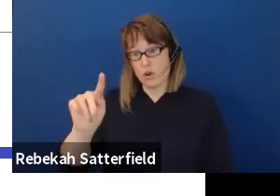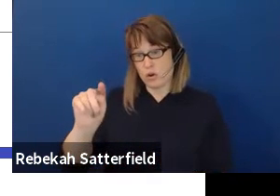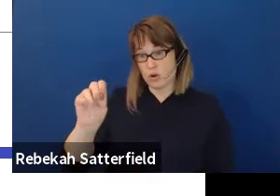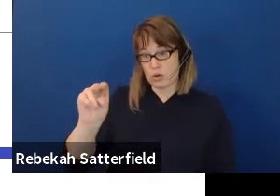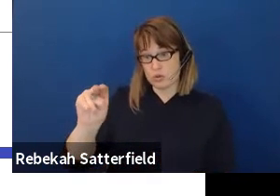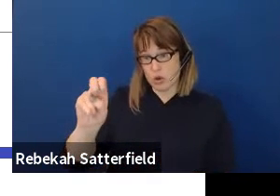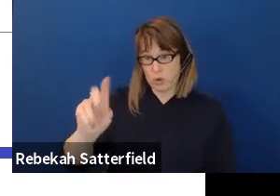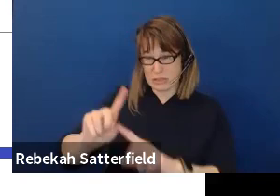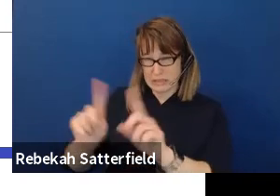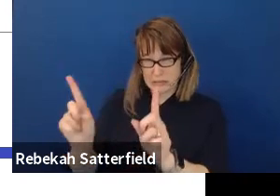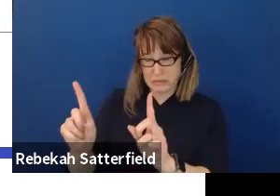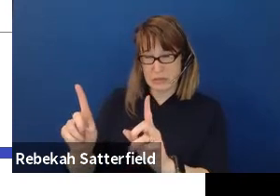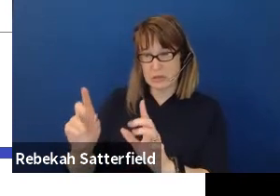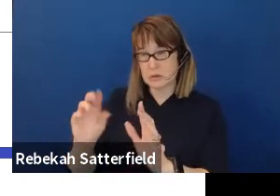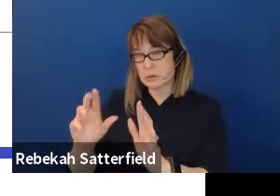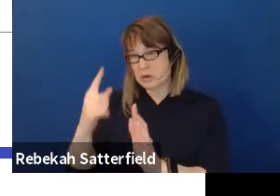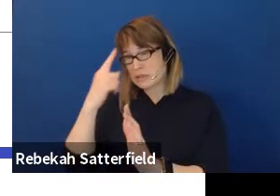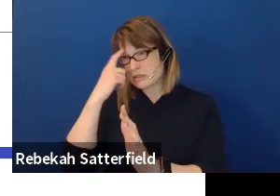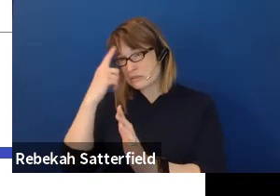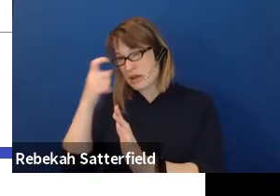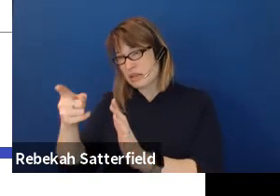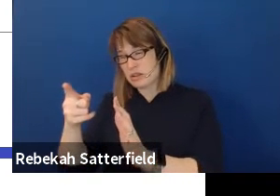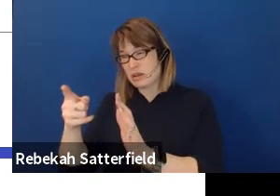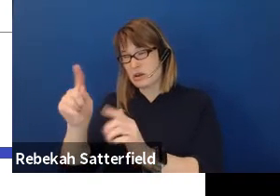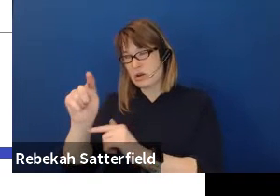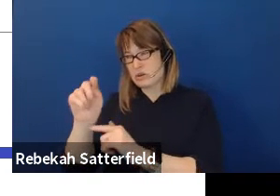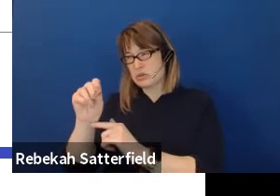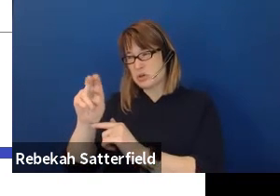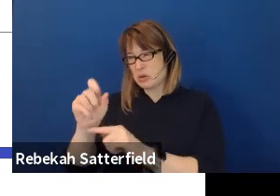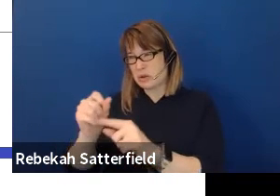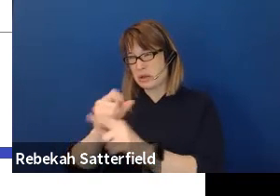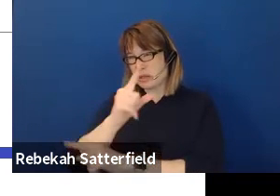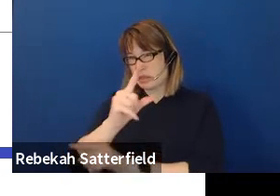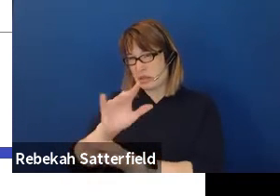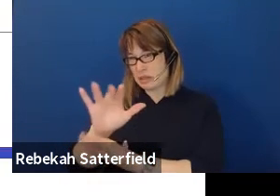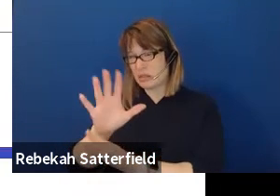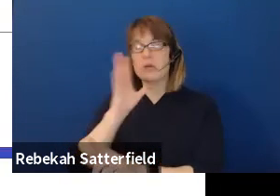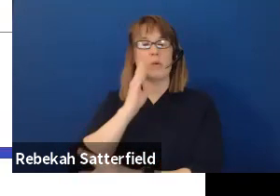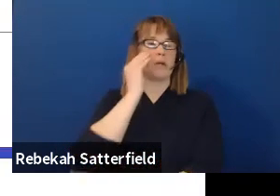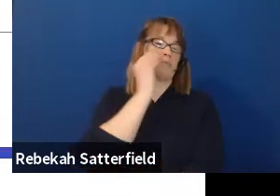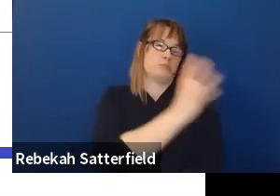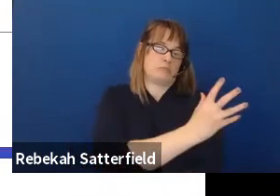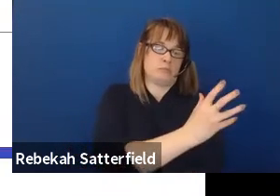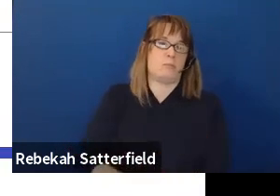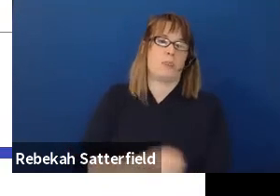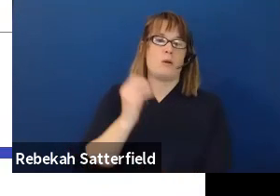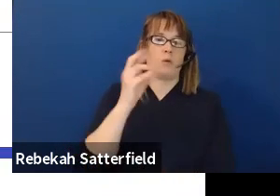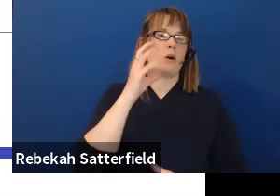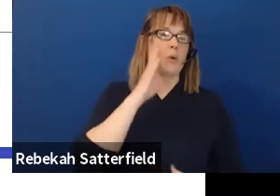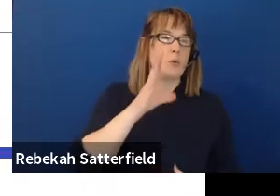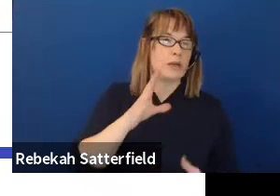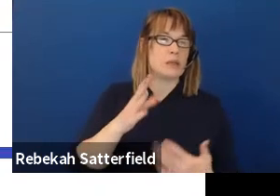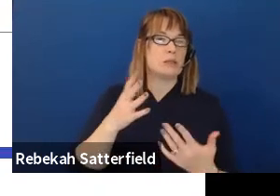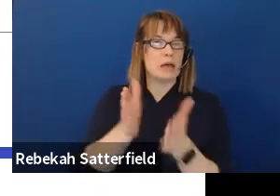will affect the meaning or the intent of the speaker will be misconstrued, they will let you know, or they will subtly ask